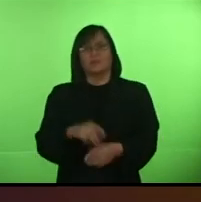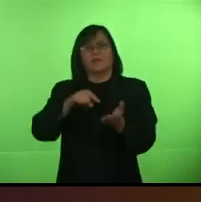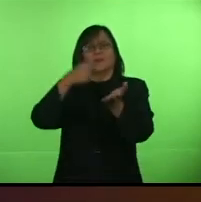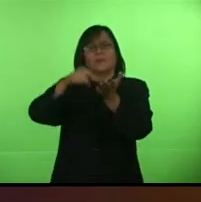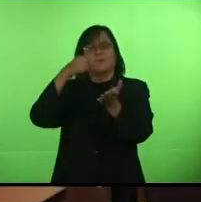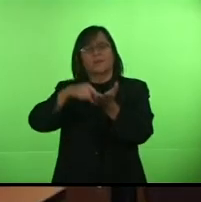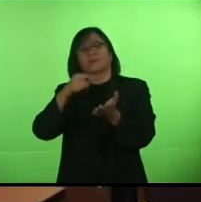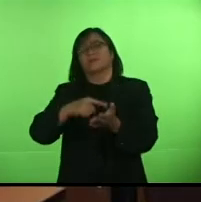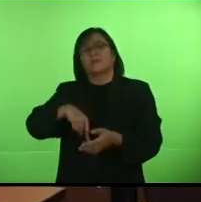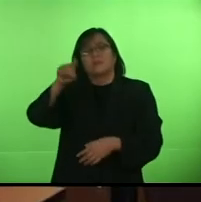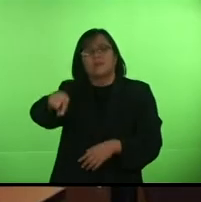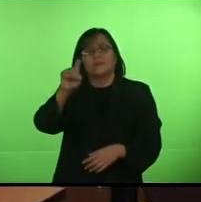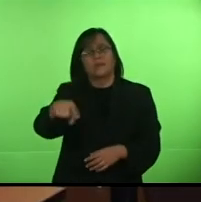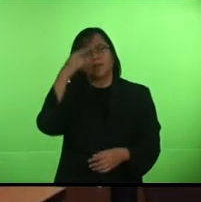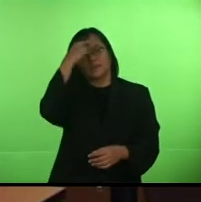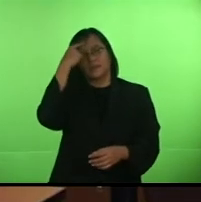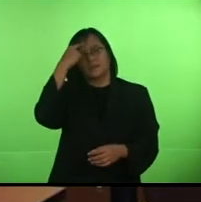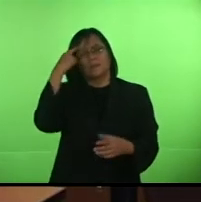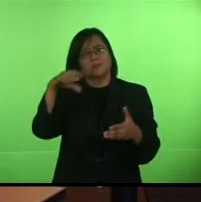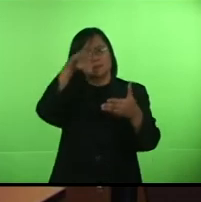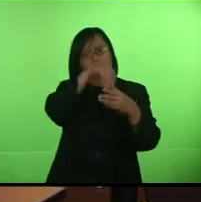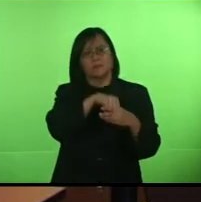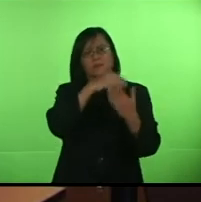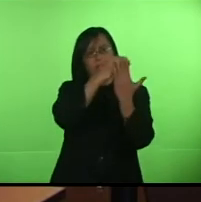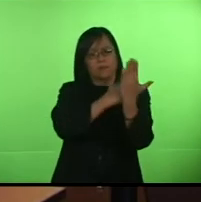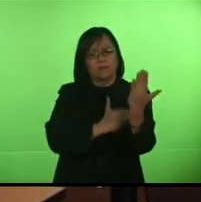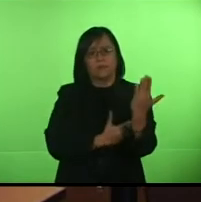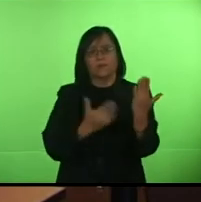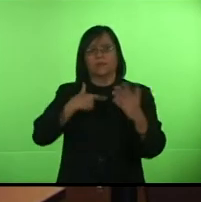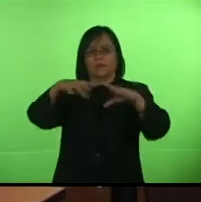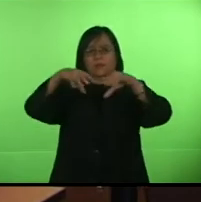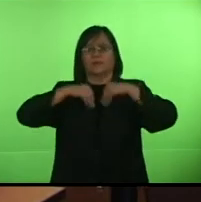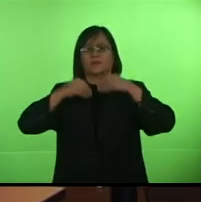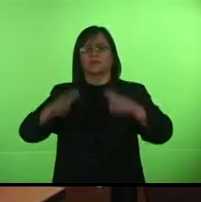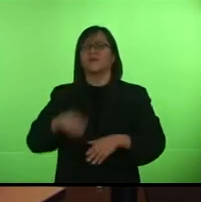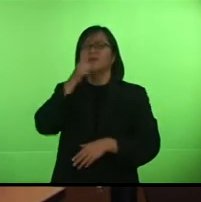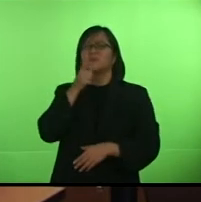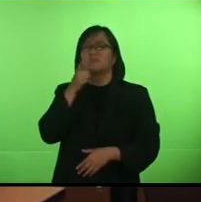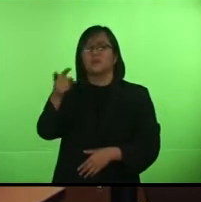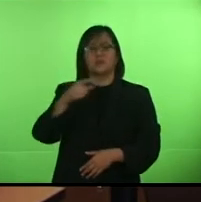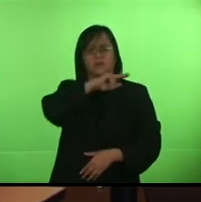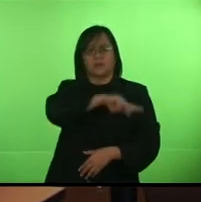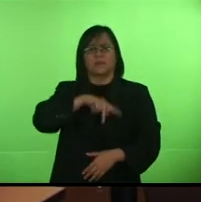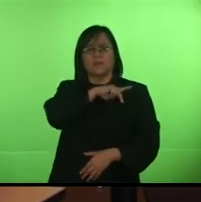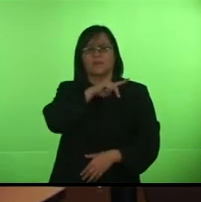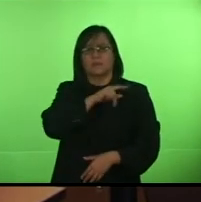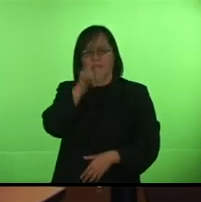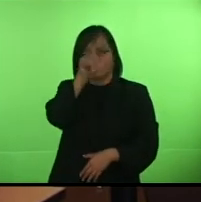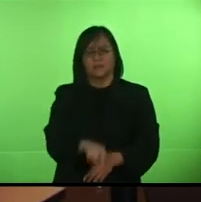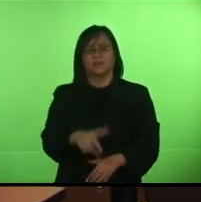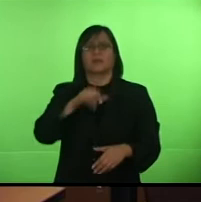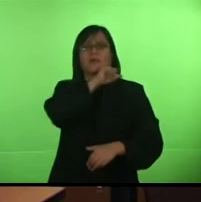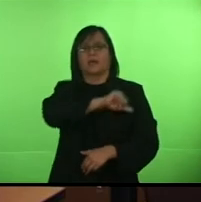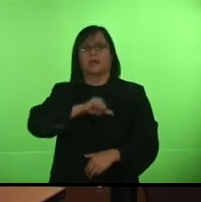Sometimes, yeah, ladies and gentlemen, you have to take into consideration the receiver's personality,